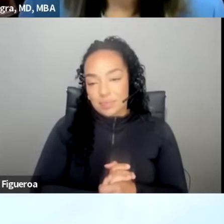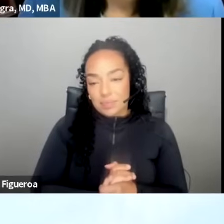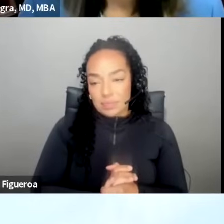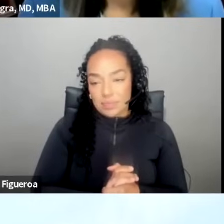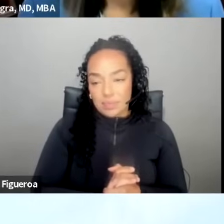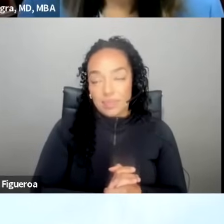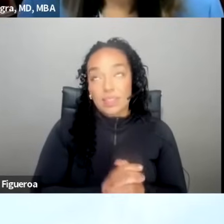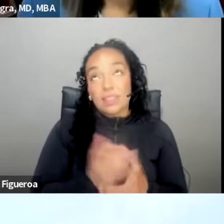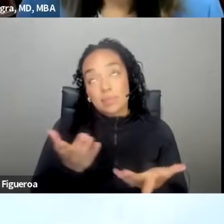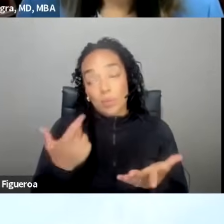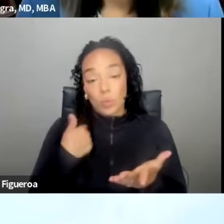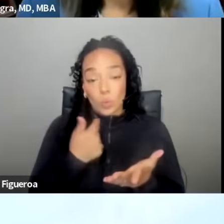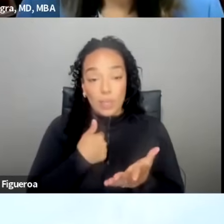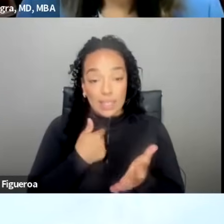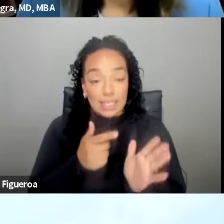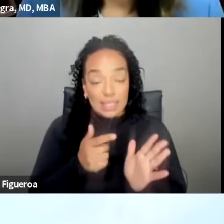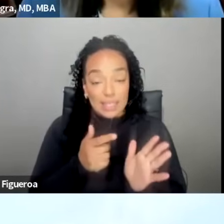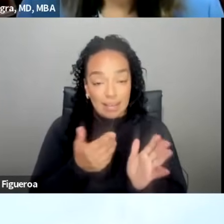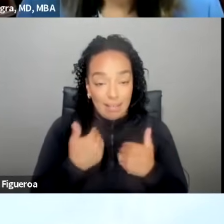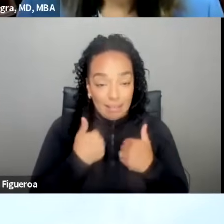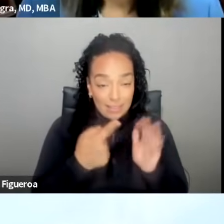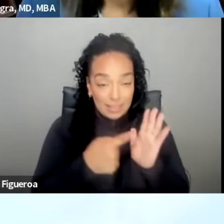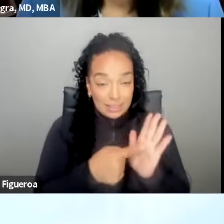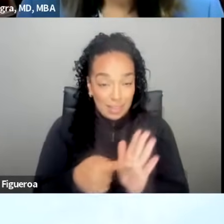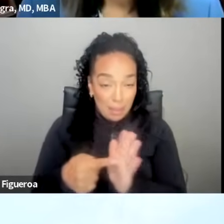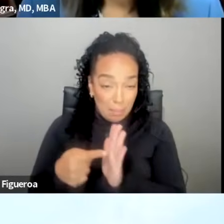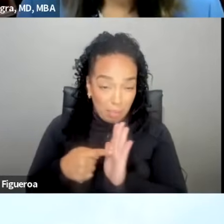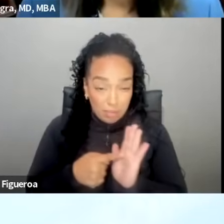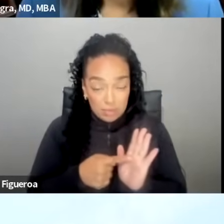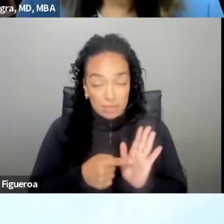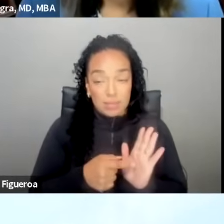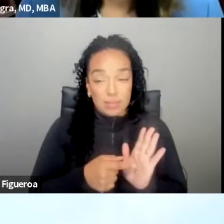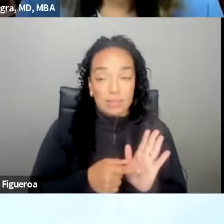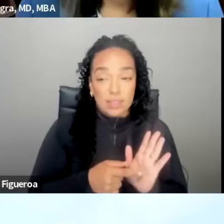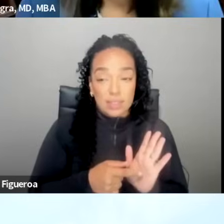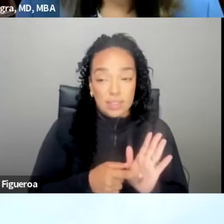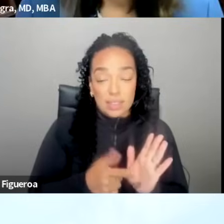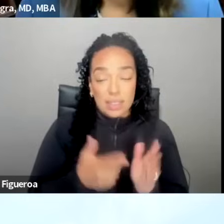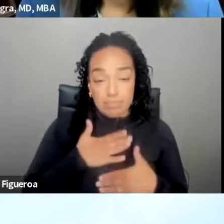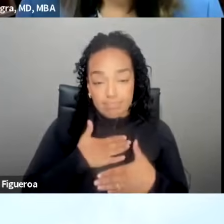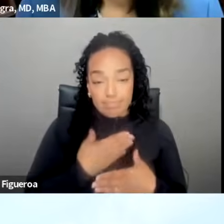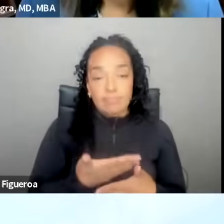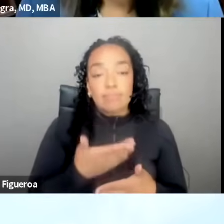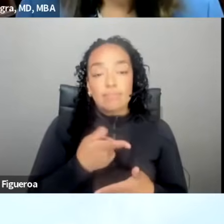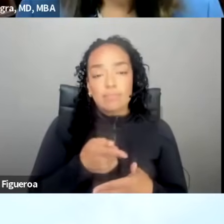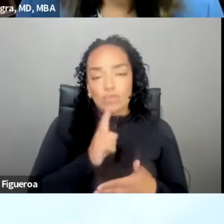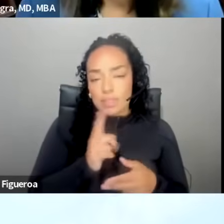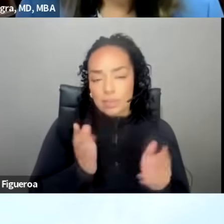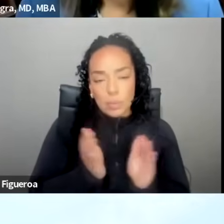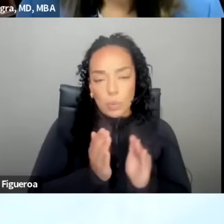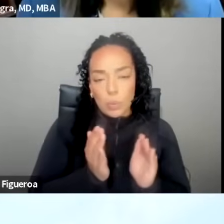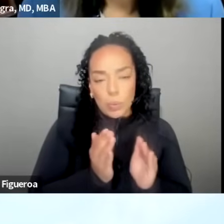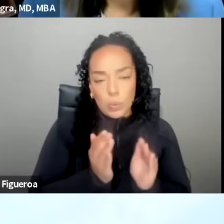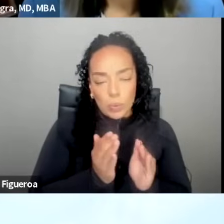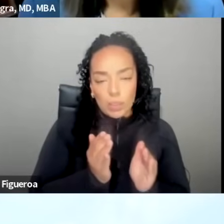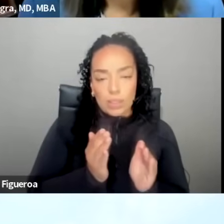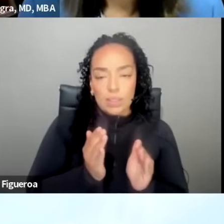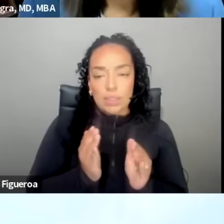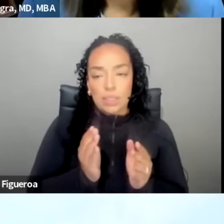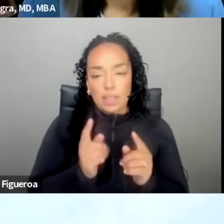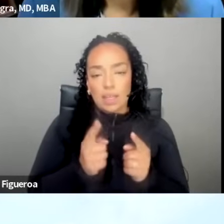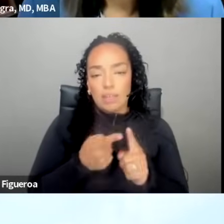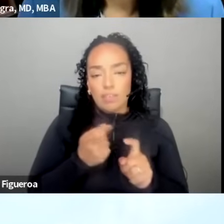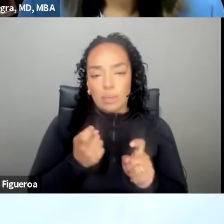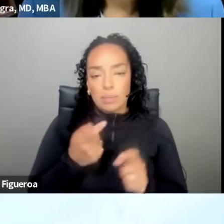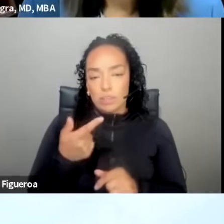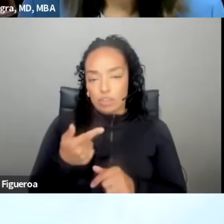From the samples that we have so far, which admittedly is a small number of samples from the GI